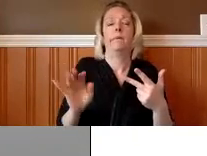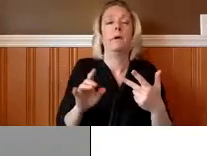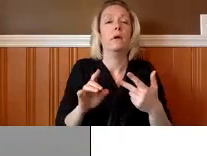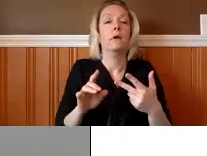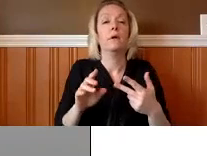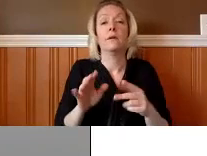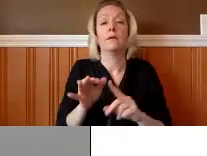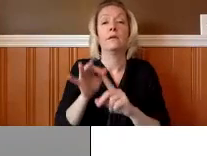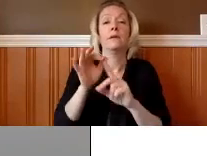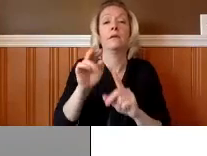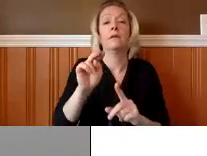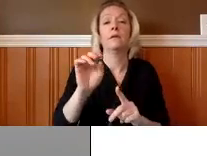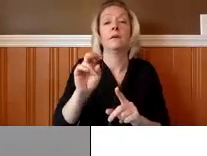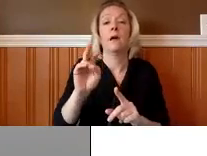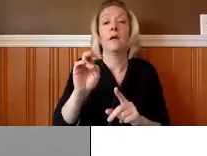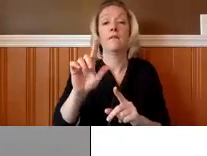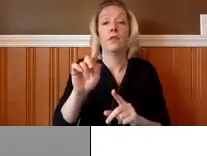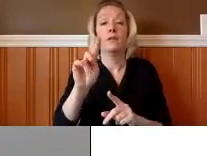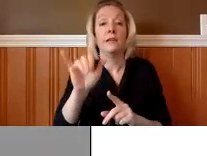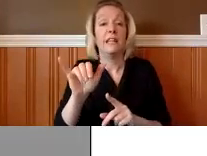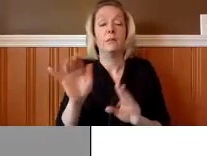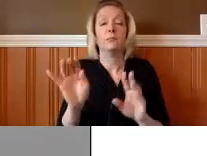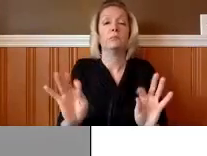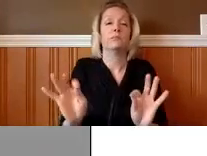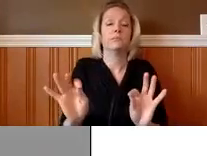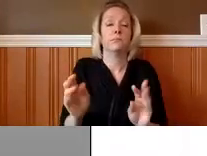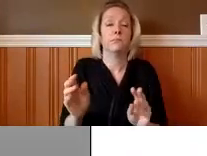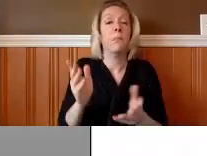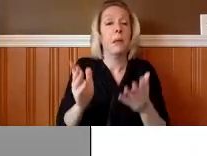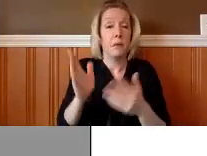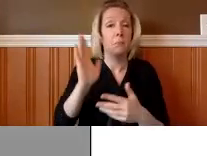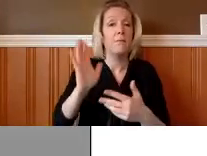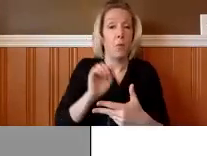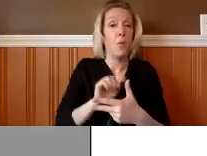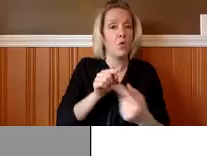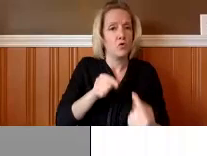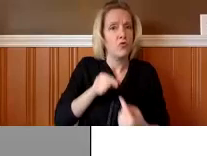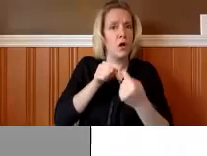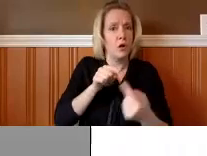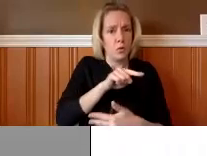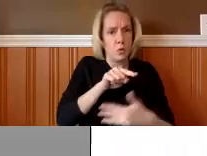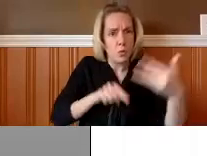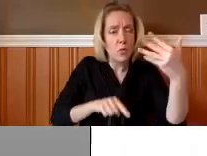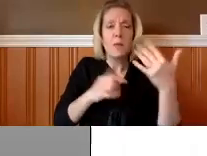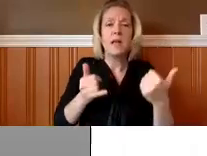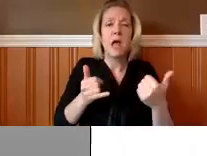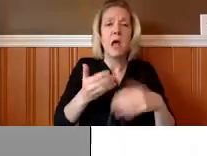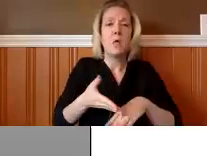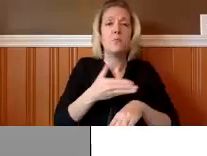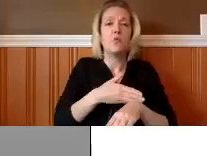Perhaps they used to be, but they're no longer because they've improved their functional vision.